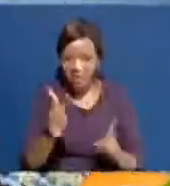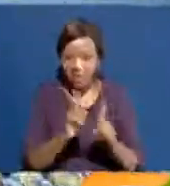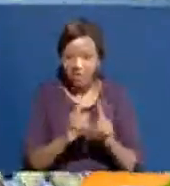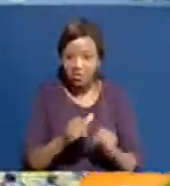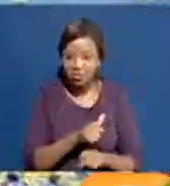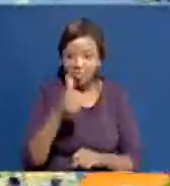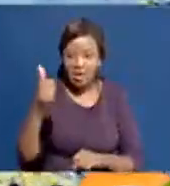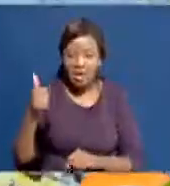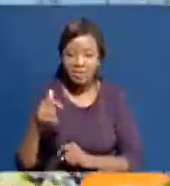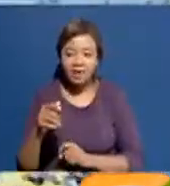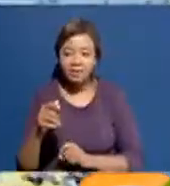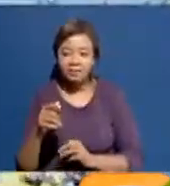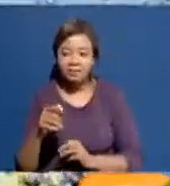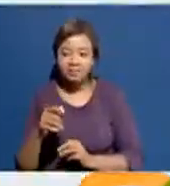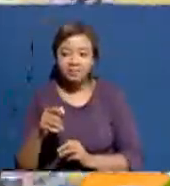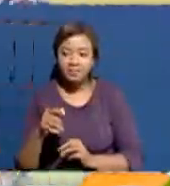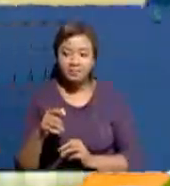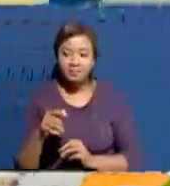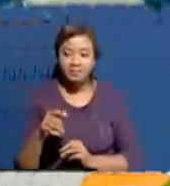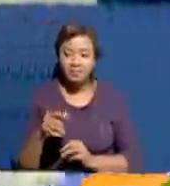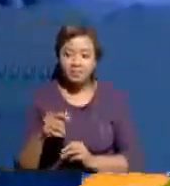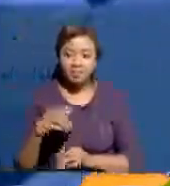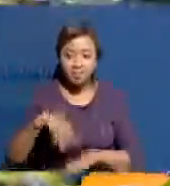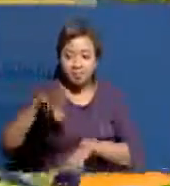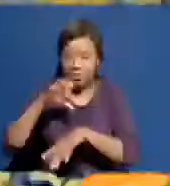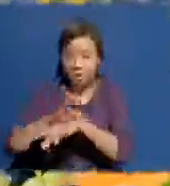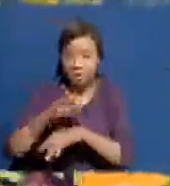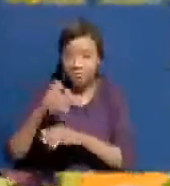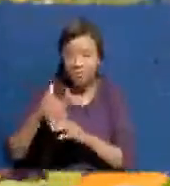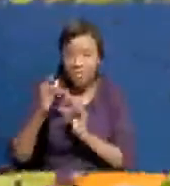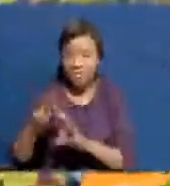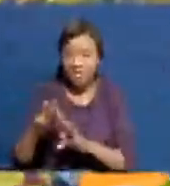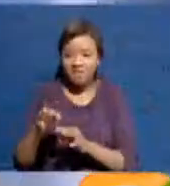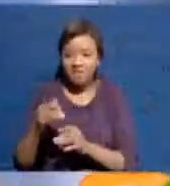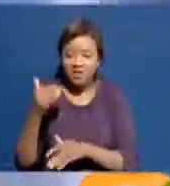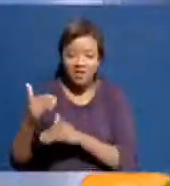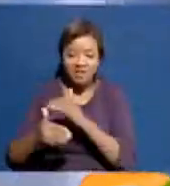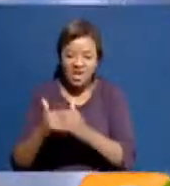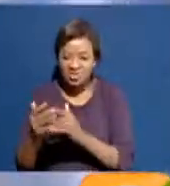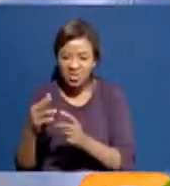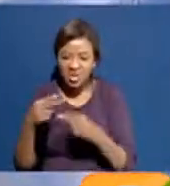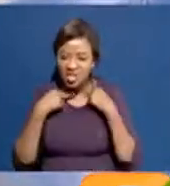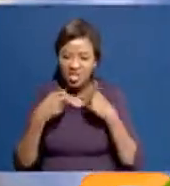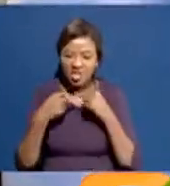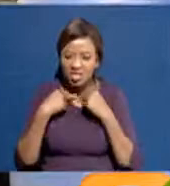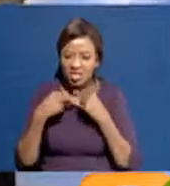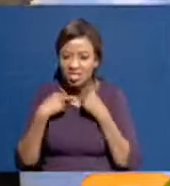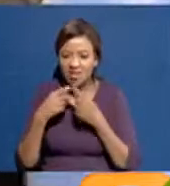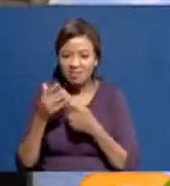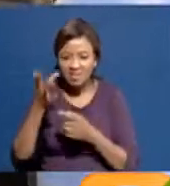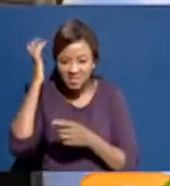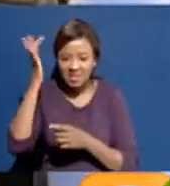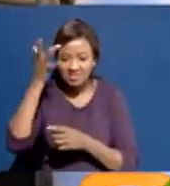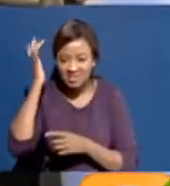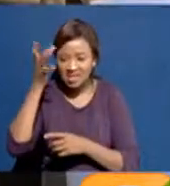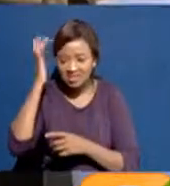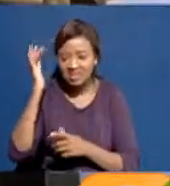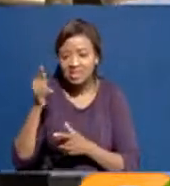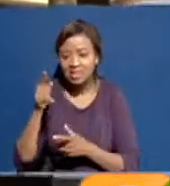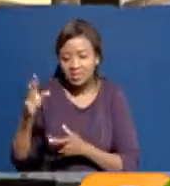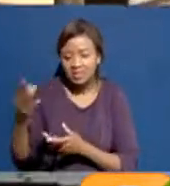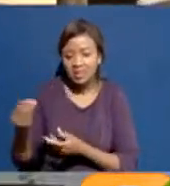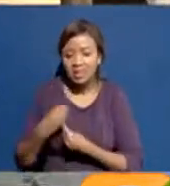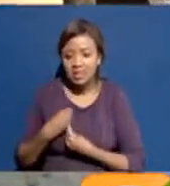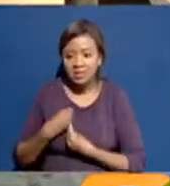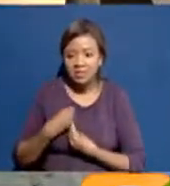post-industrial waste. This is what it comes as a result of factory processes. Peter Kimani is the production manager who oversees